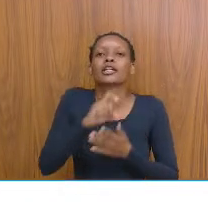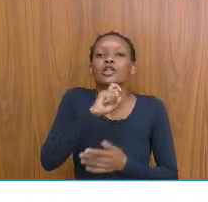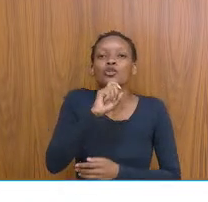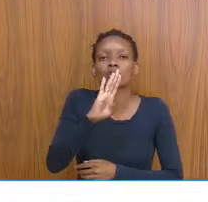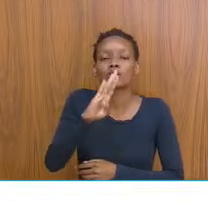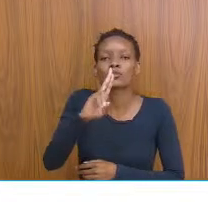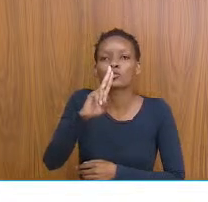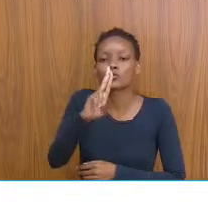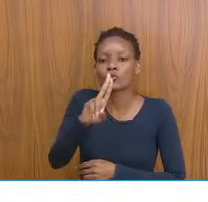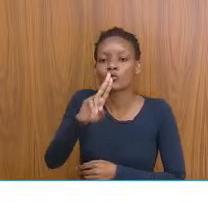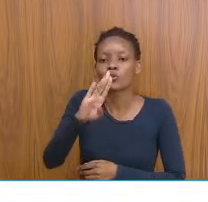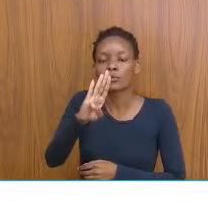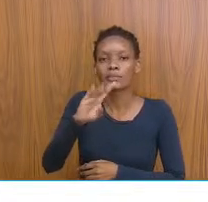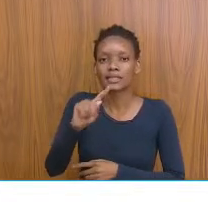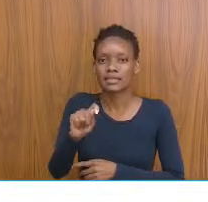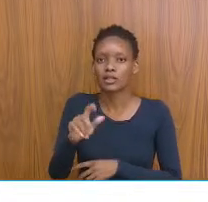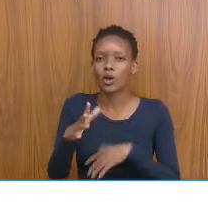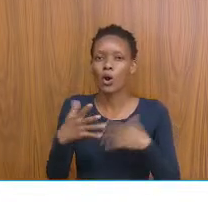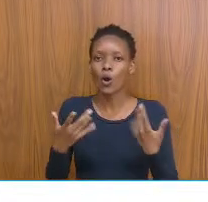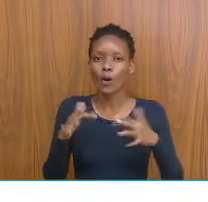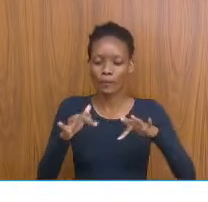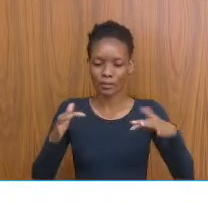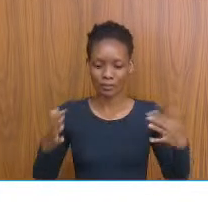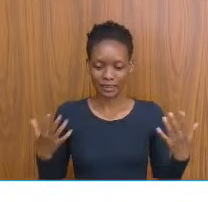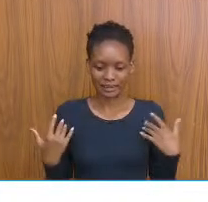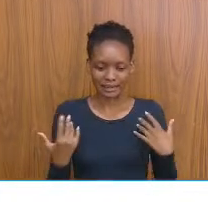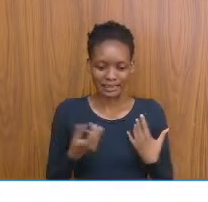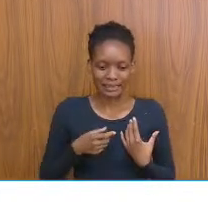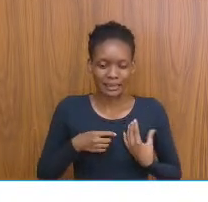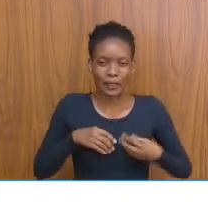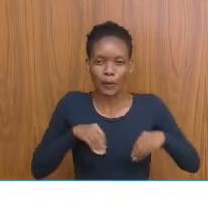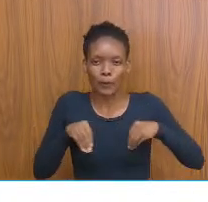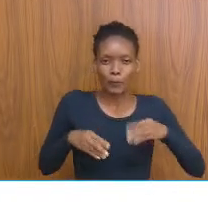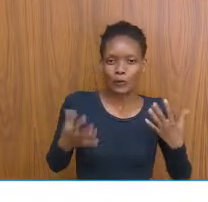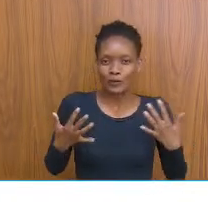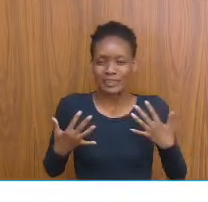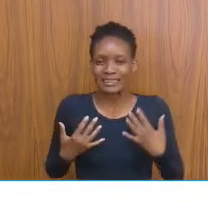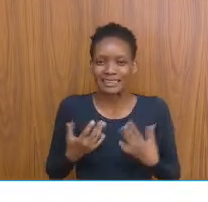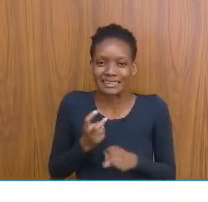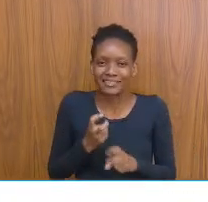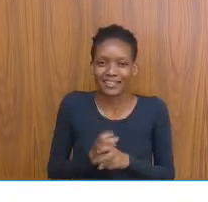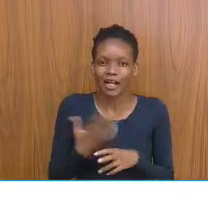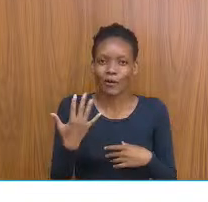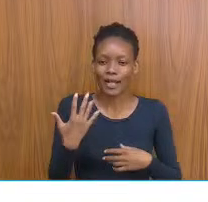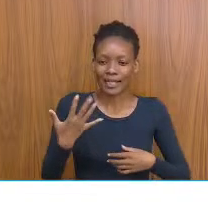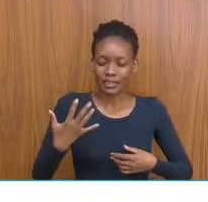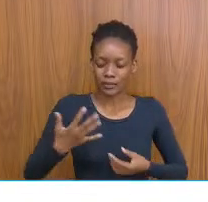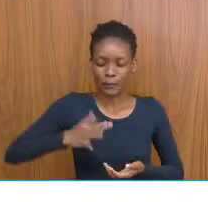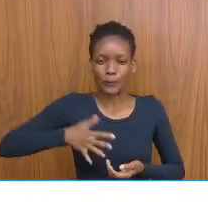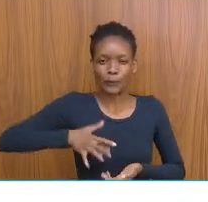and people with motor and nervous conditions which do not allow for a steady hand.